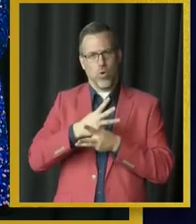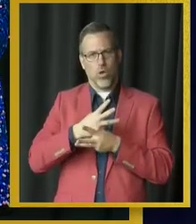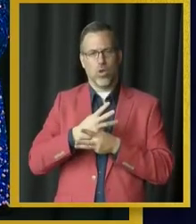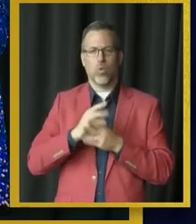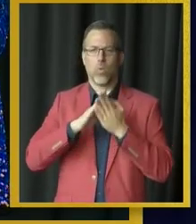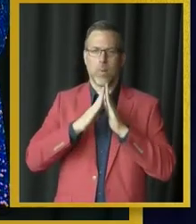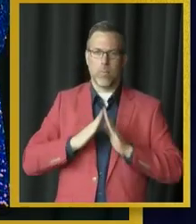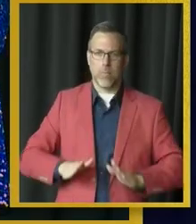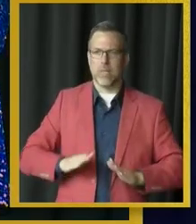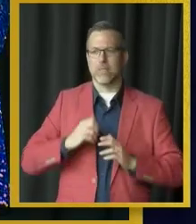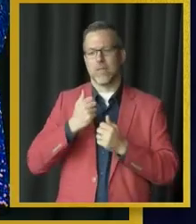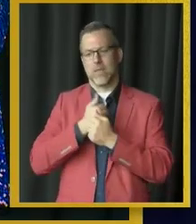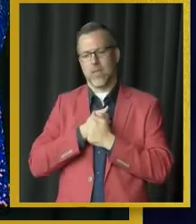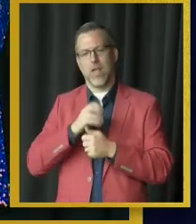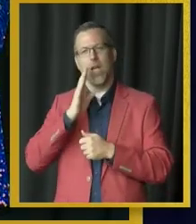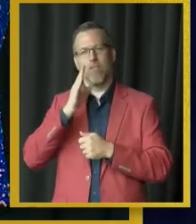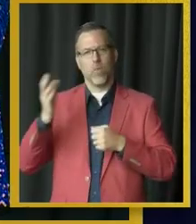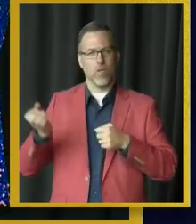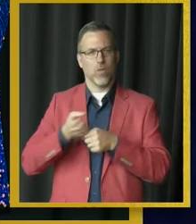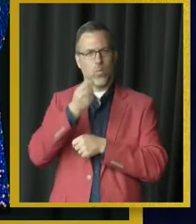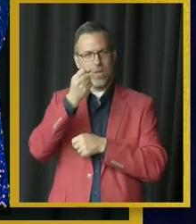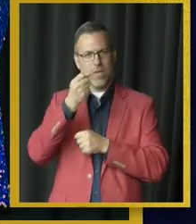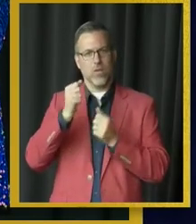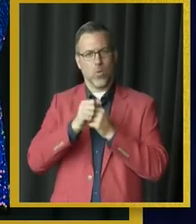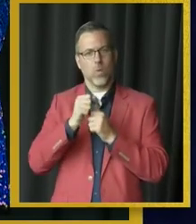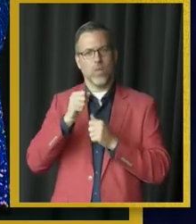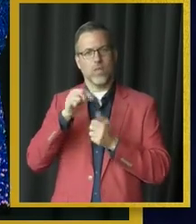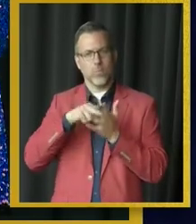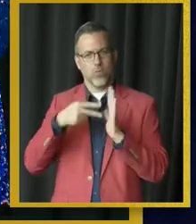love will ultimately prevail with grace and purpose.